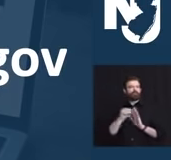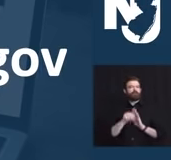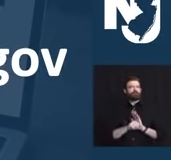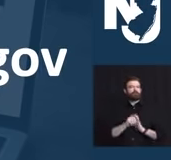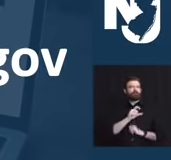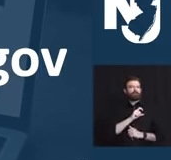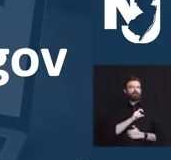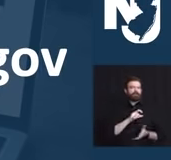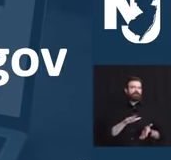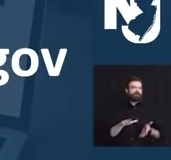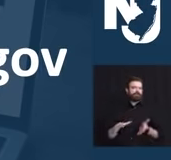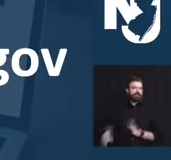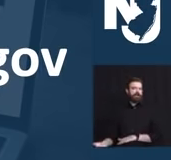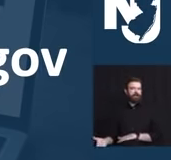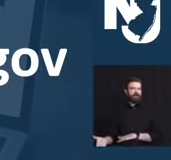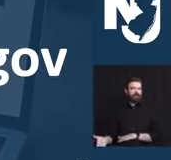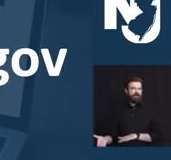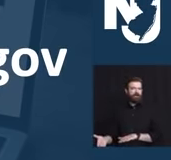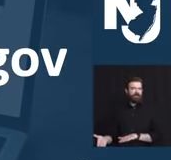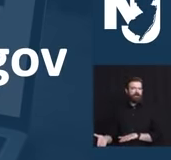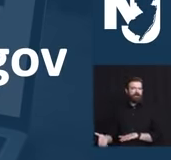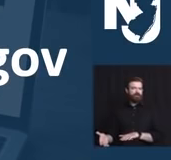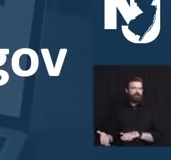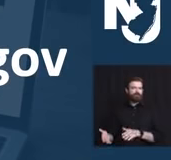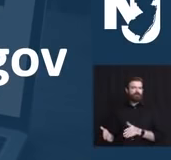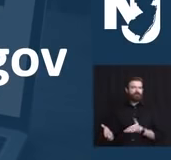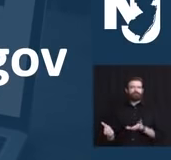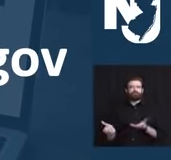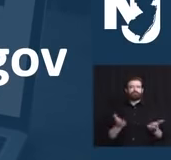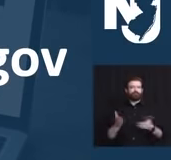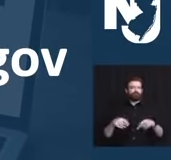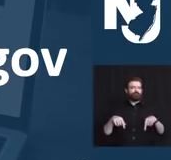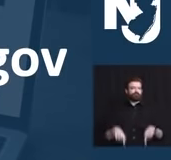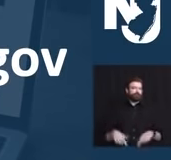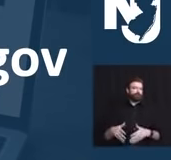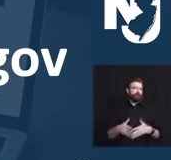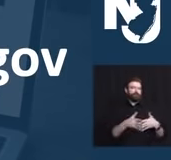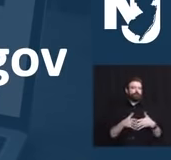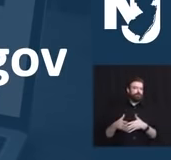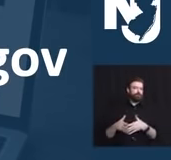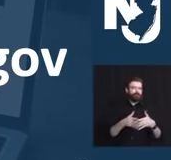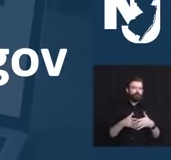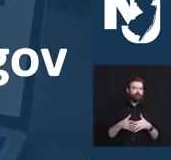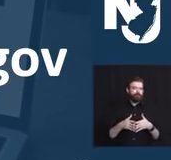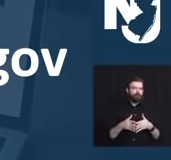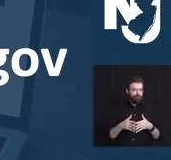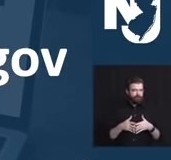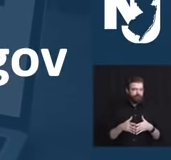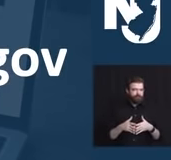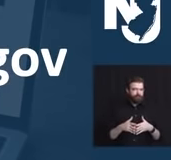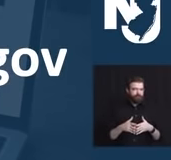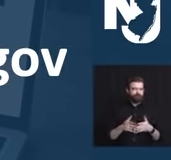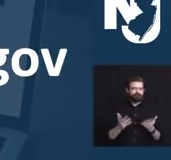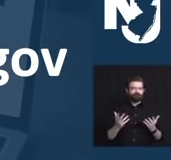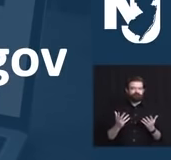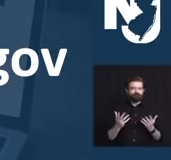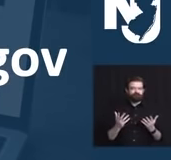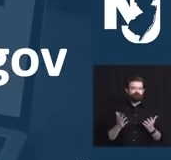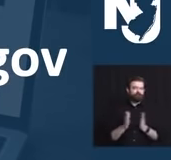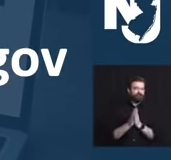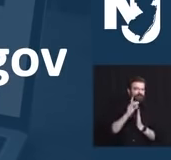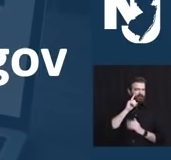lives in the line of duty, we say you are forever in our prayers. And it was great being with you. Thanks